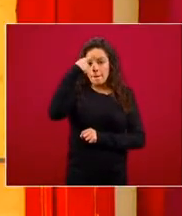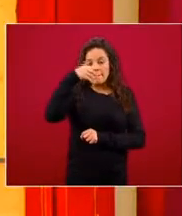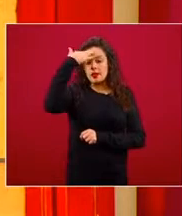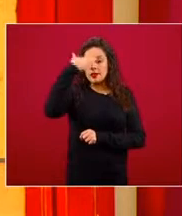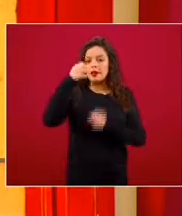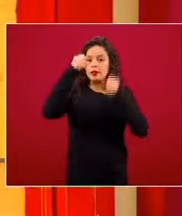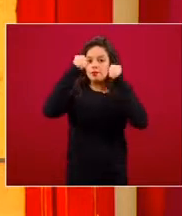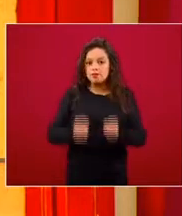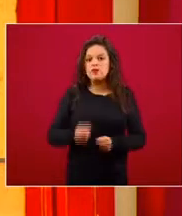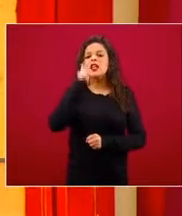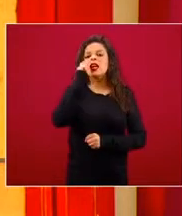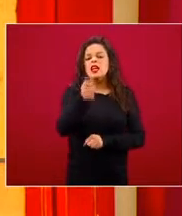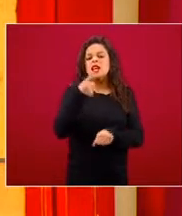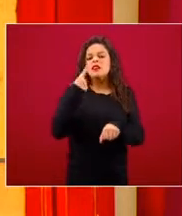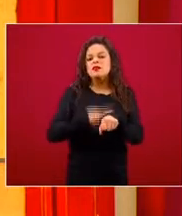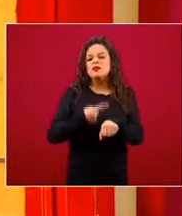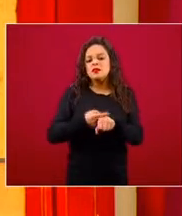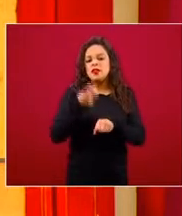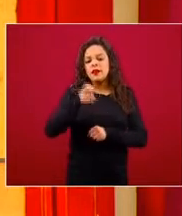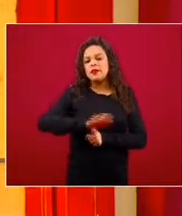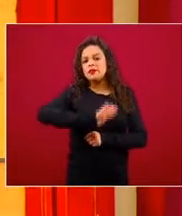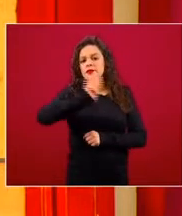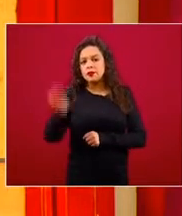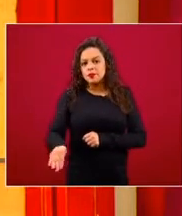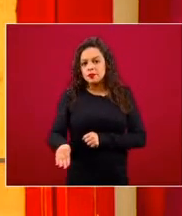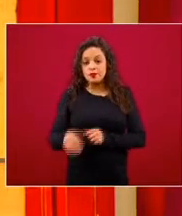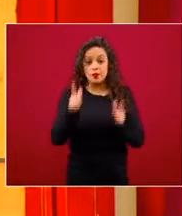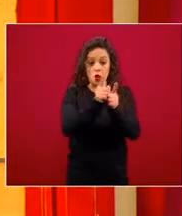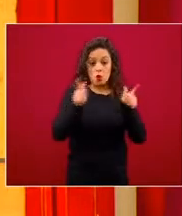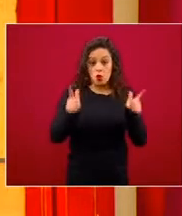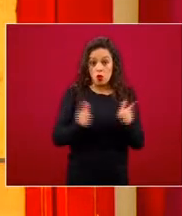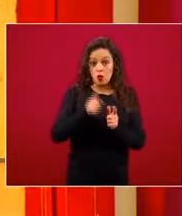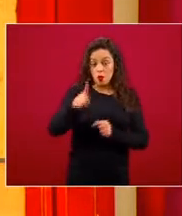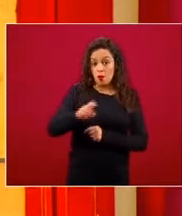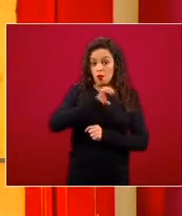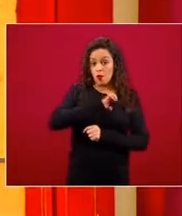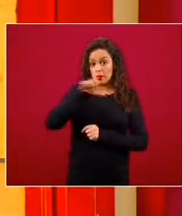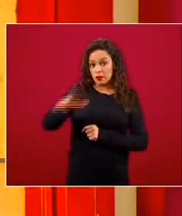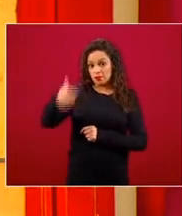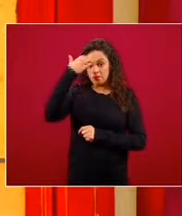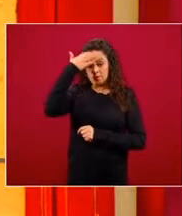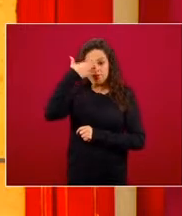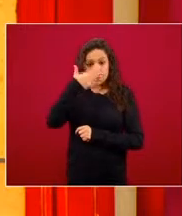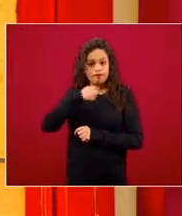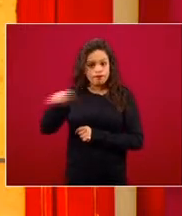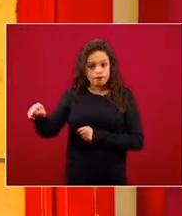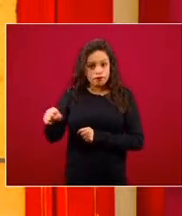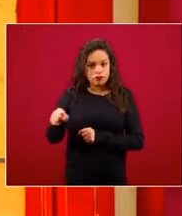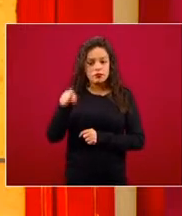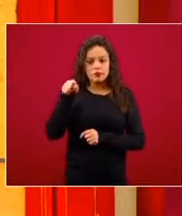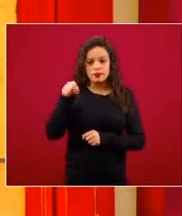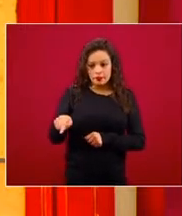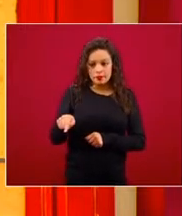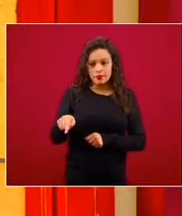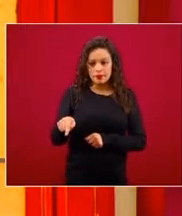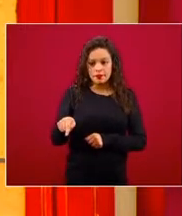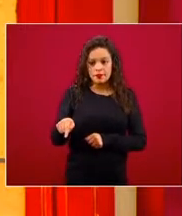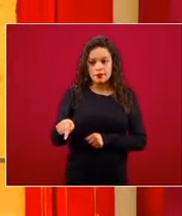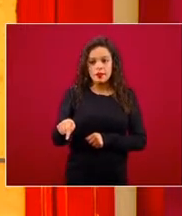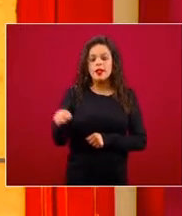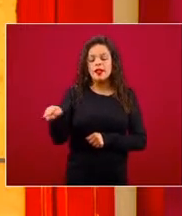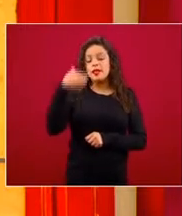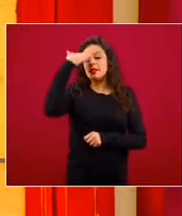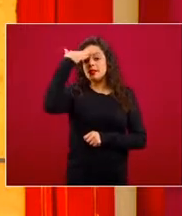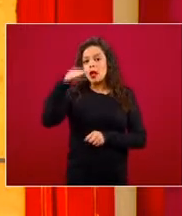a ratification on the cause of death. We do have a specialized group of people that are actually named because they classify